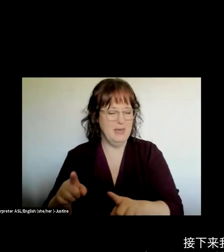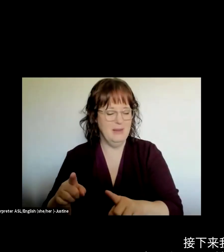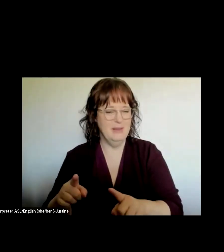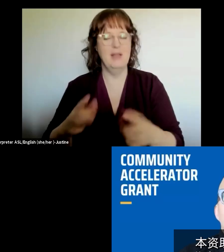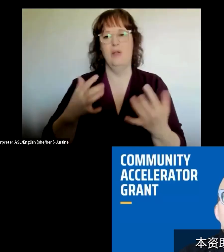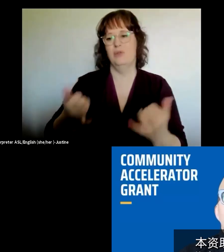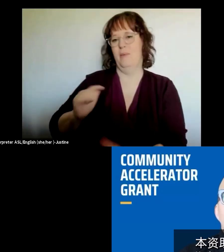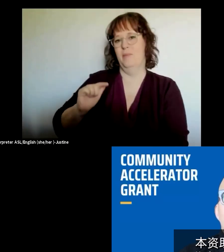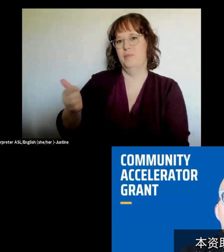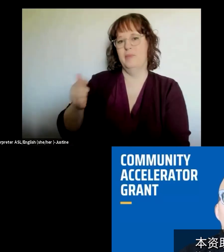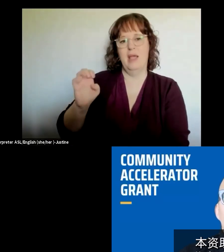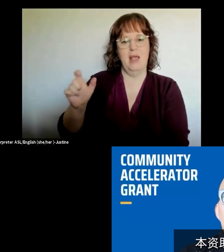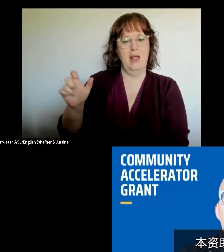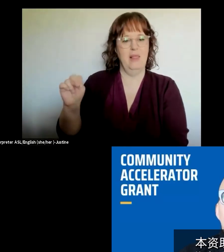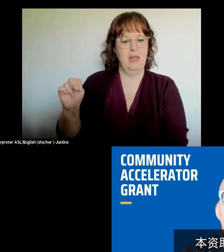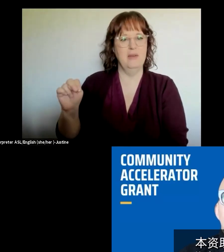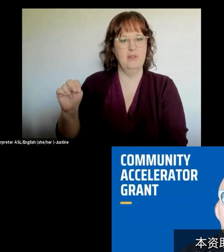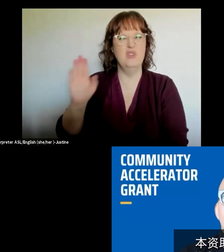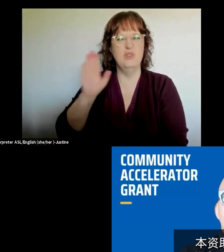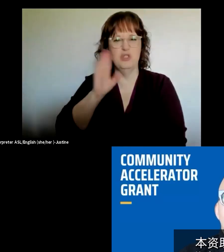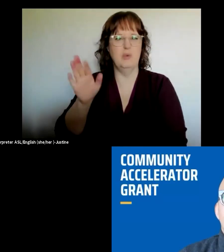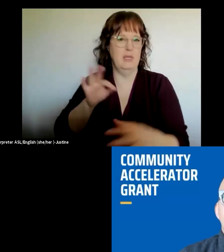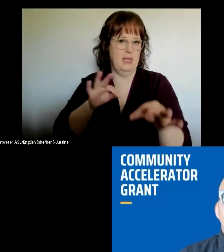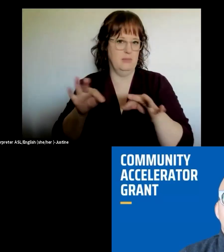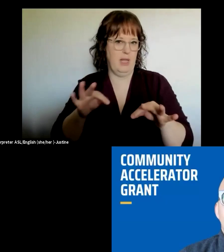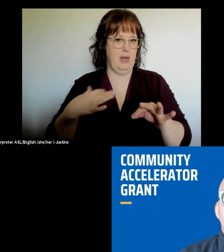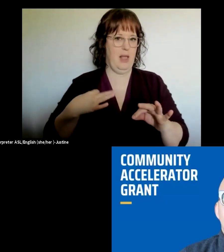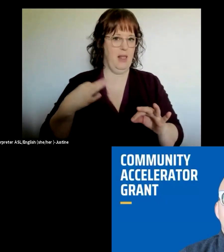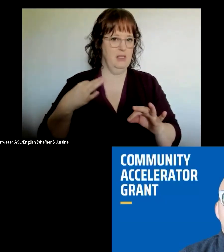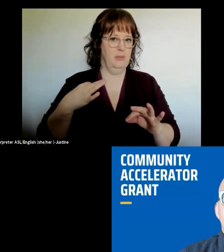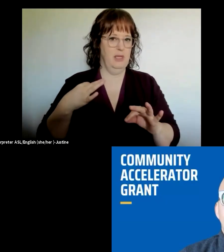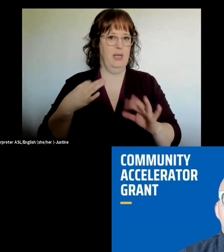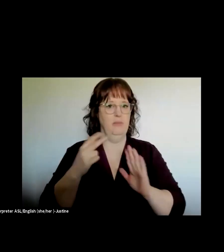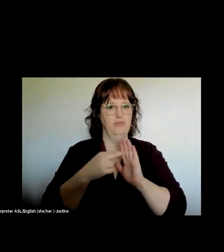talk you through some eligibility parameters for this grant.